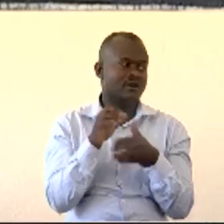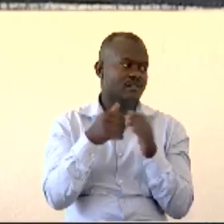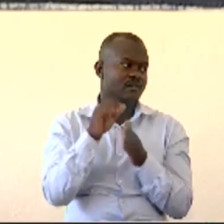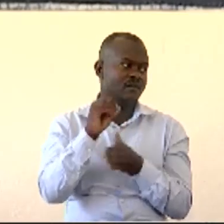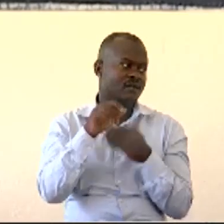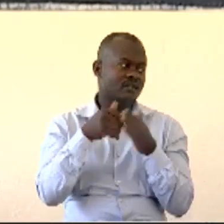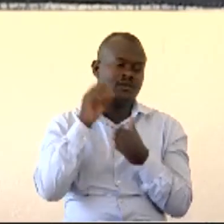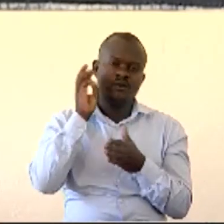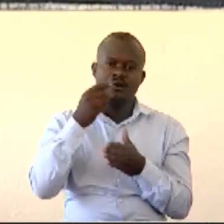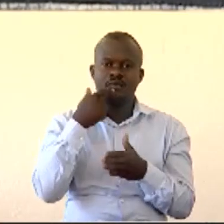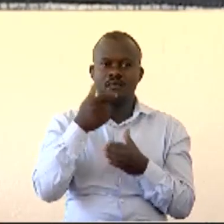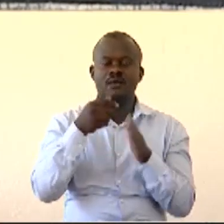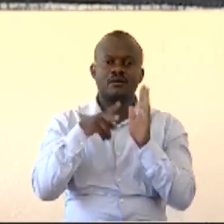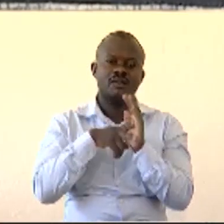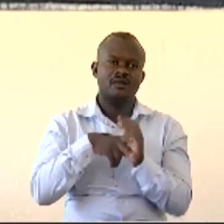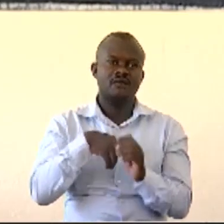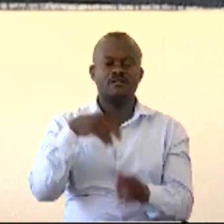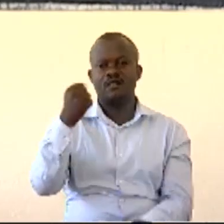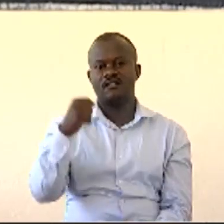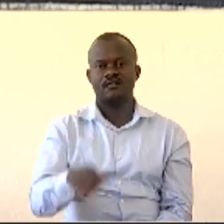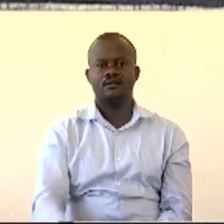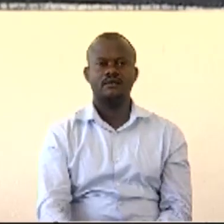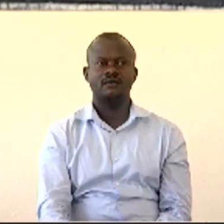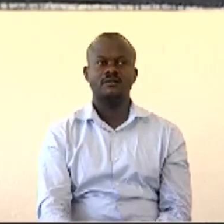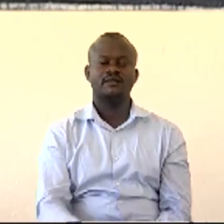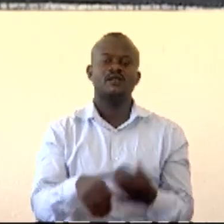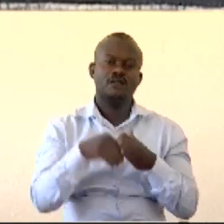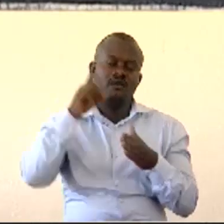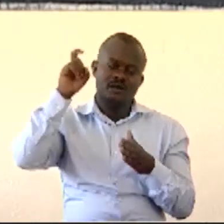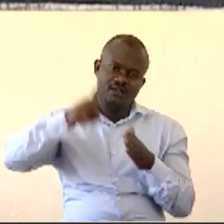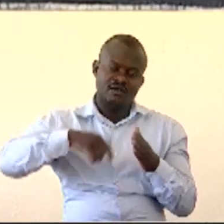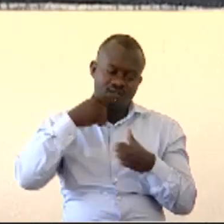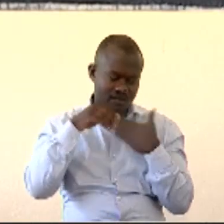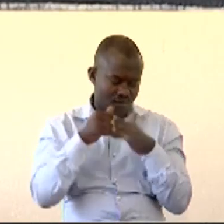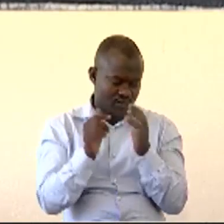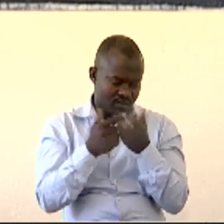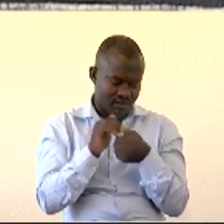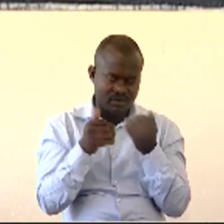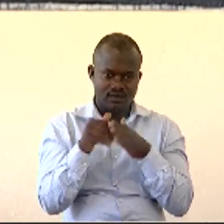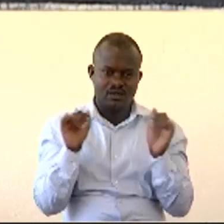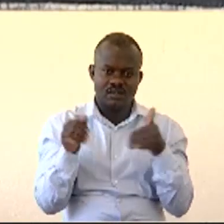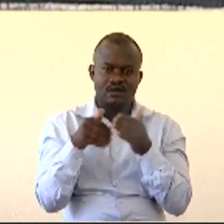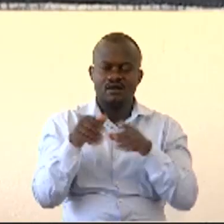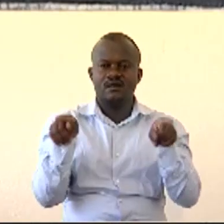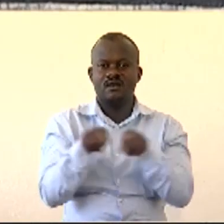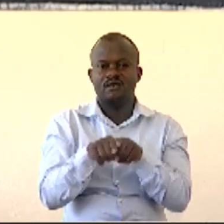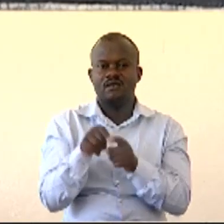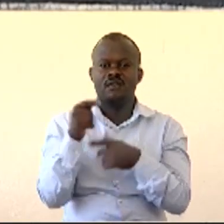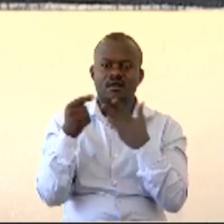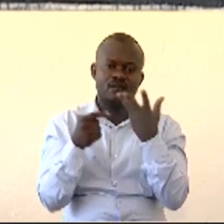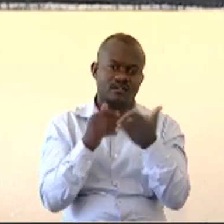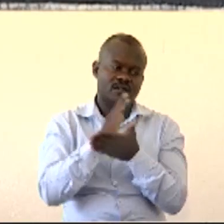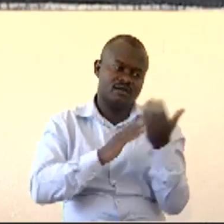will be -5. You need to calculate. So try even those, some